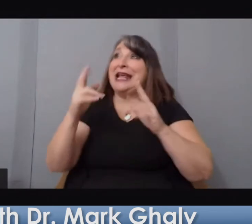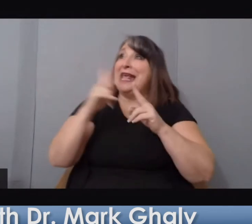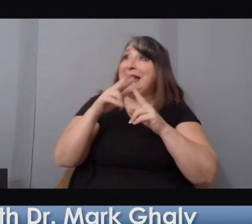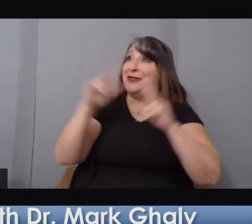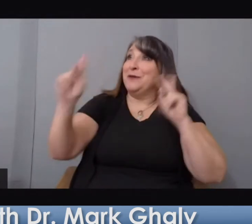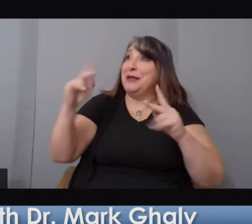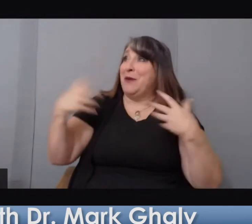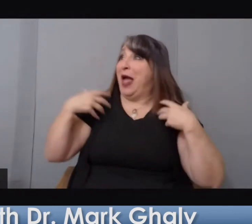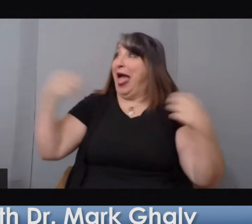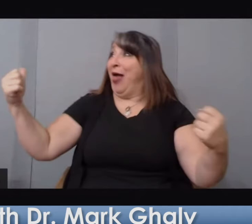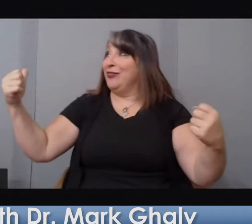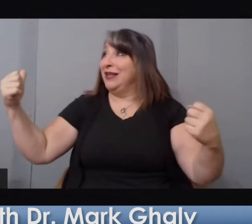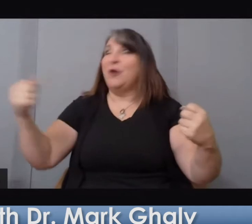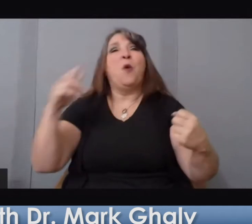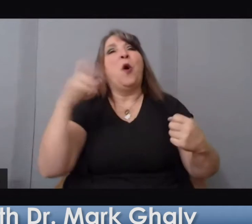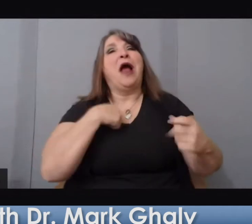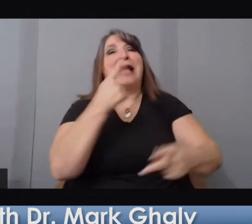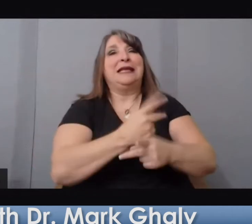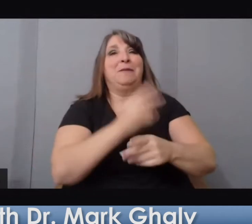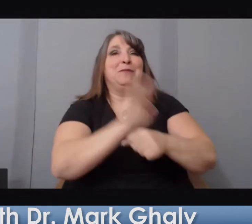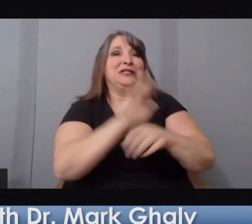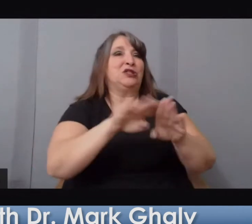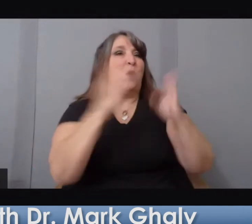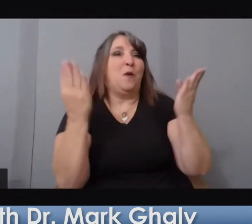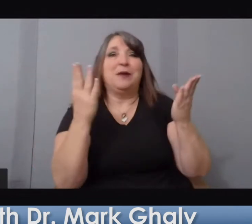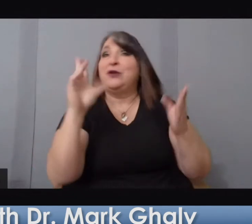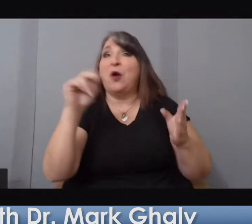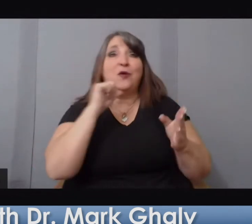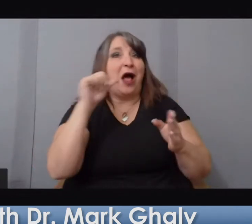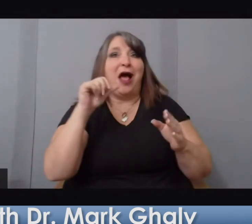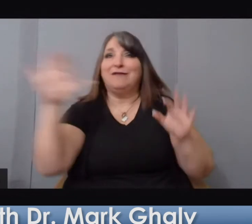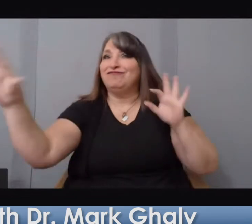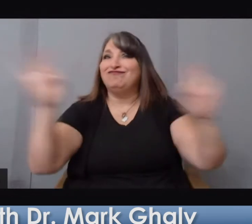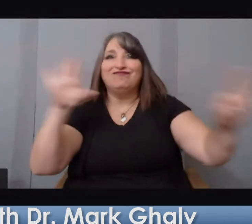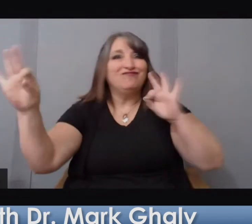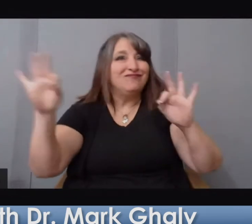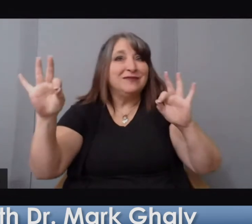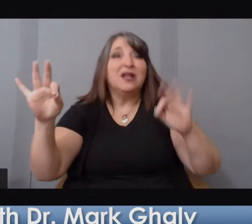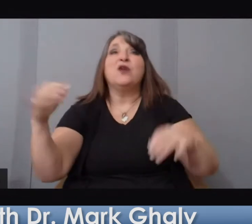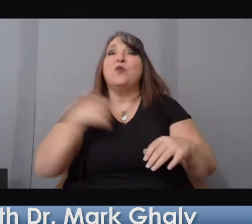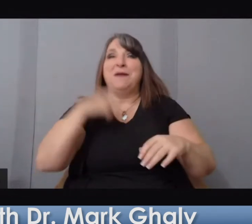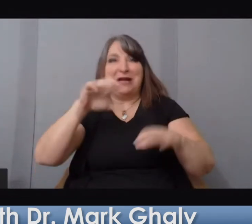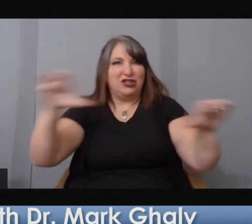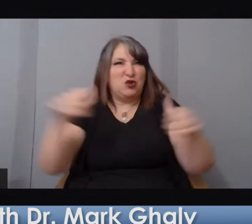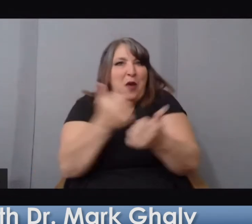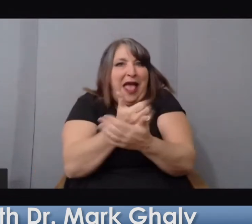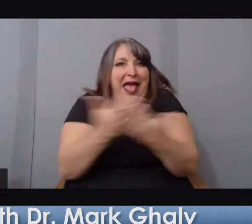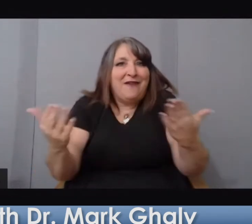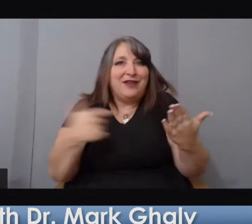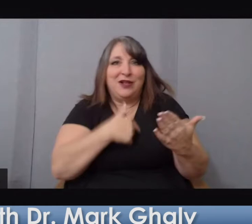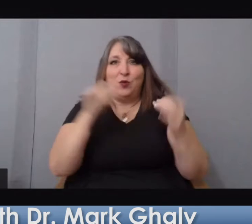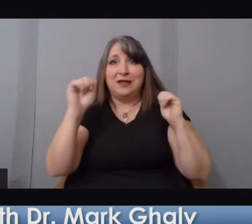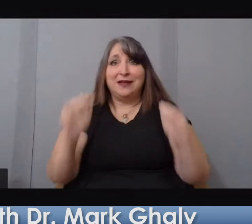a false choice, that what we really need to do is do everything we can at this moment to get